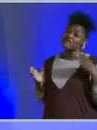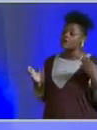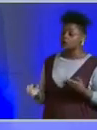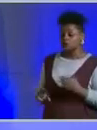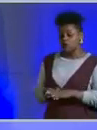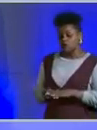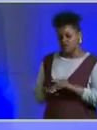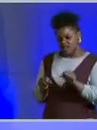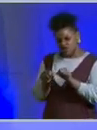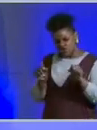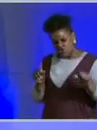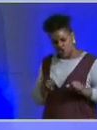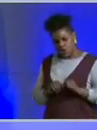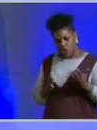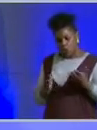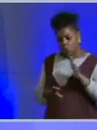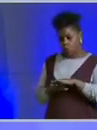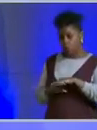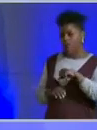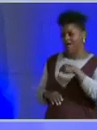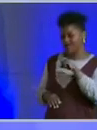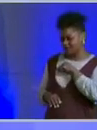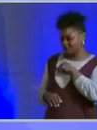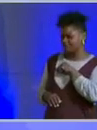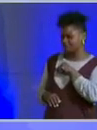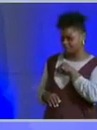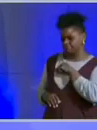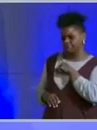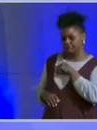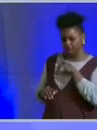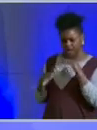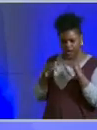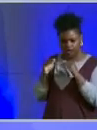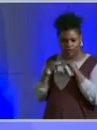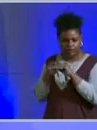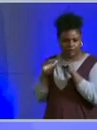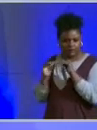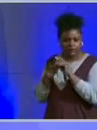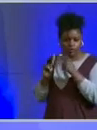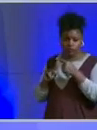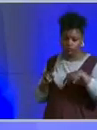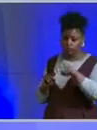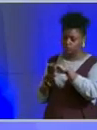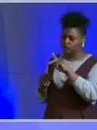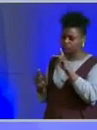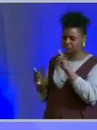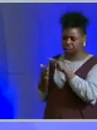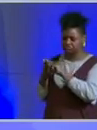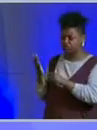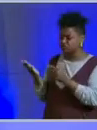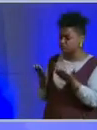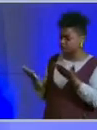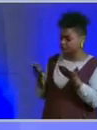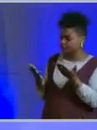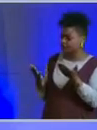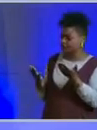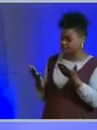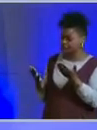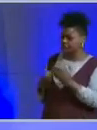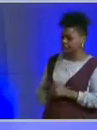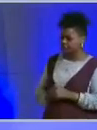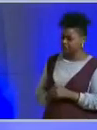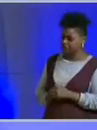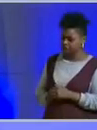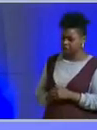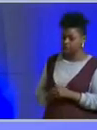on quality and the quality of services and the equity of access to those services. I think specifically on the early childhood side, that